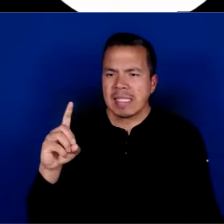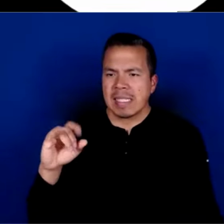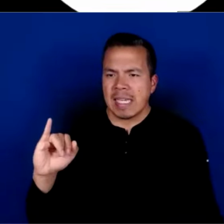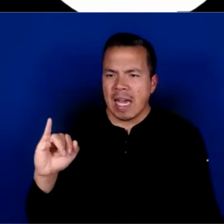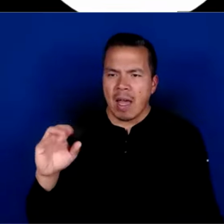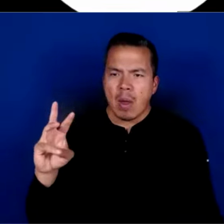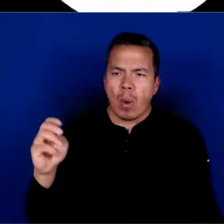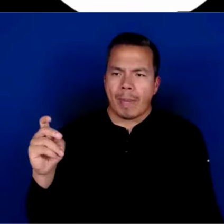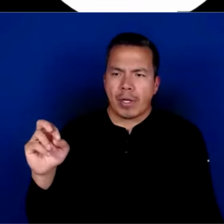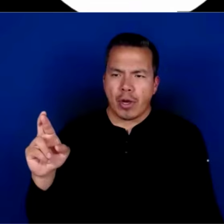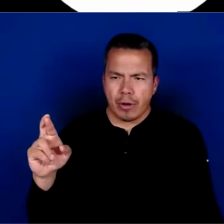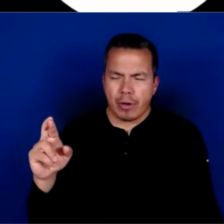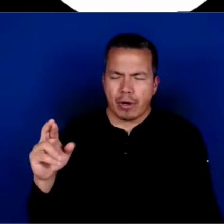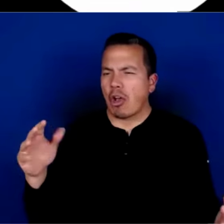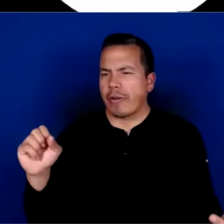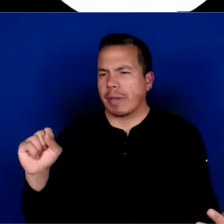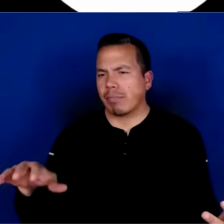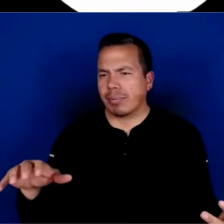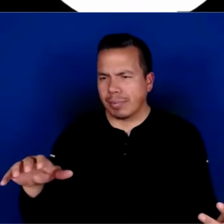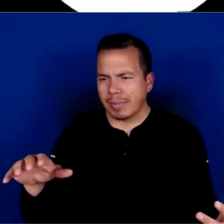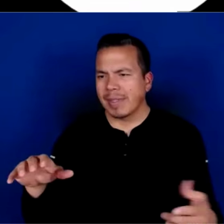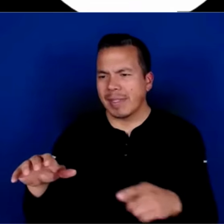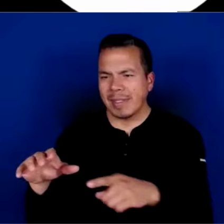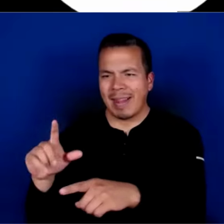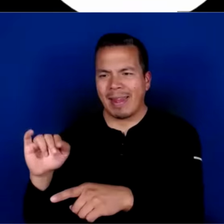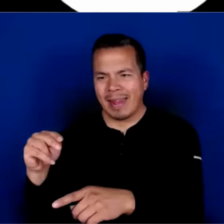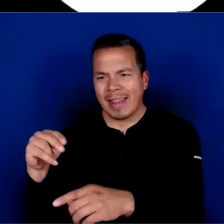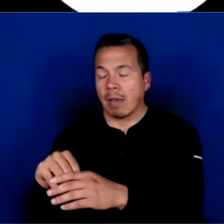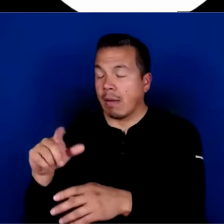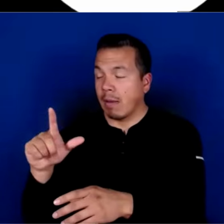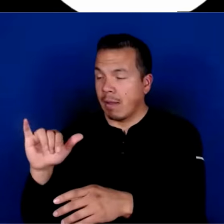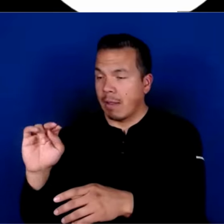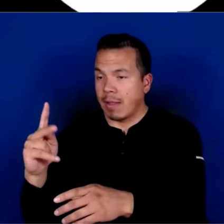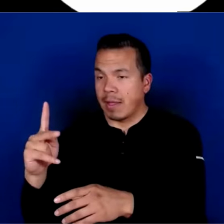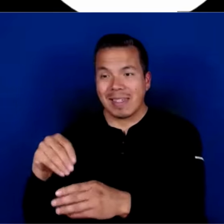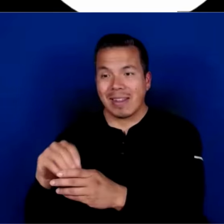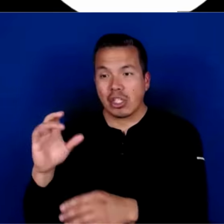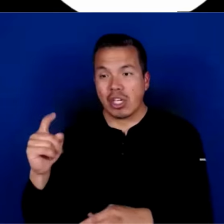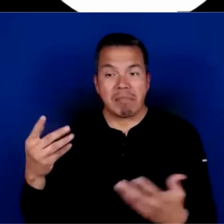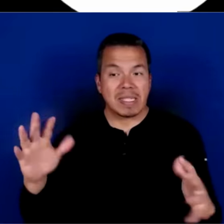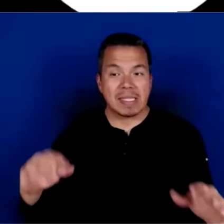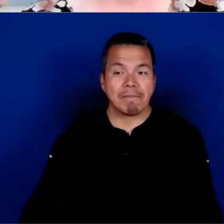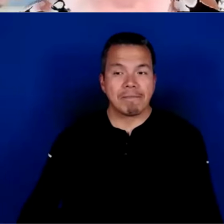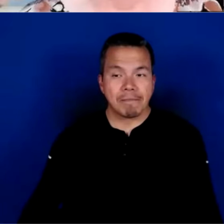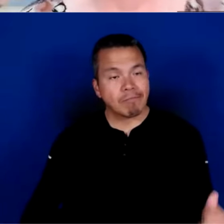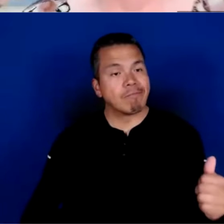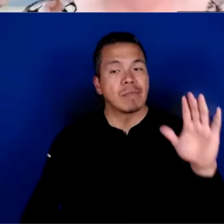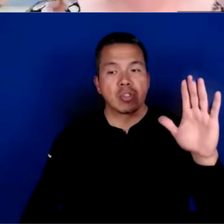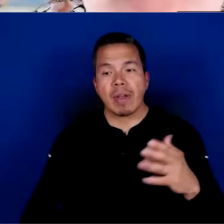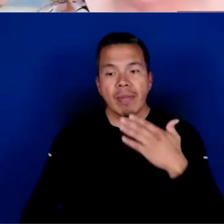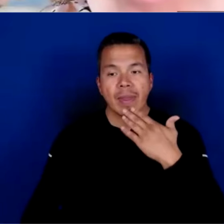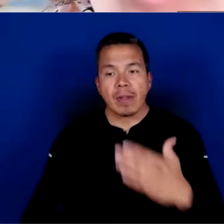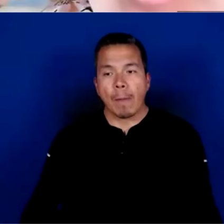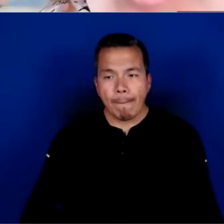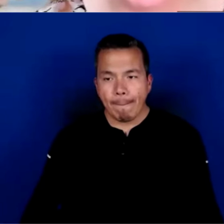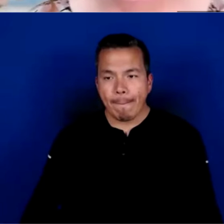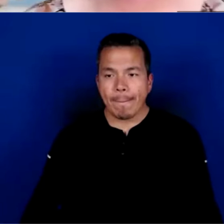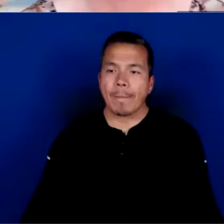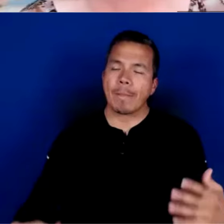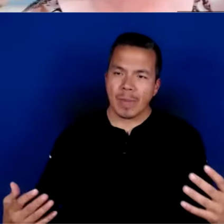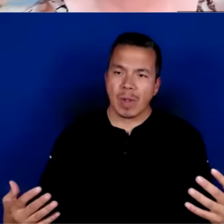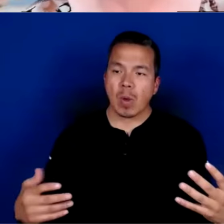webinar. So, and we just put that in there for them. So it's the only thing I have. Great. So you can find